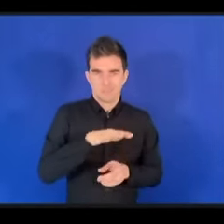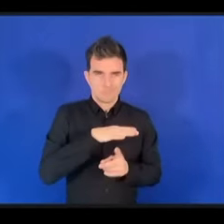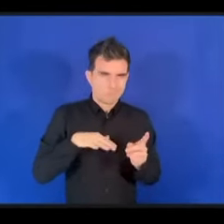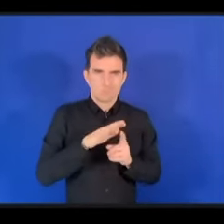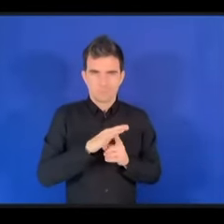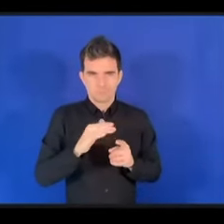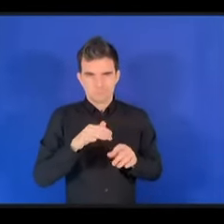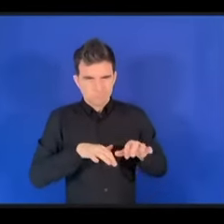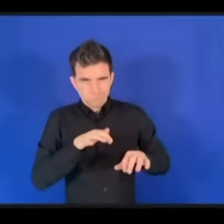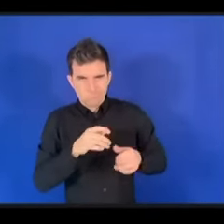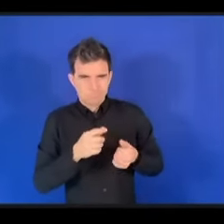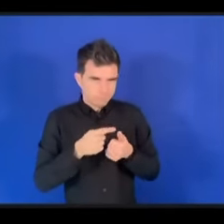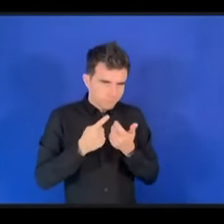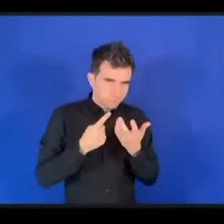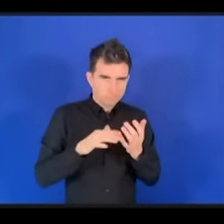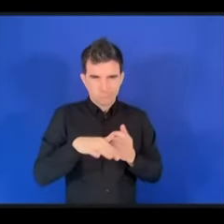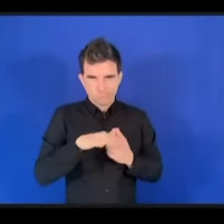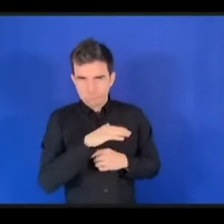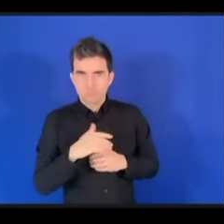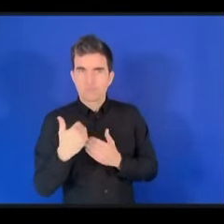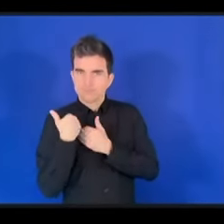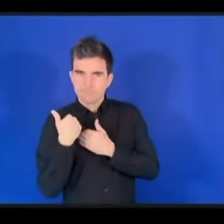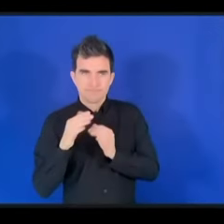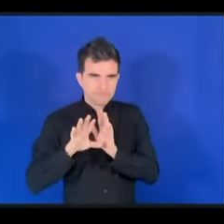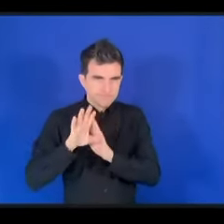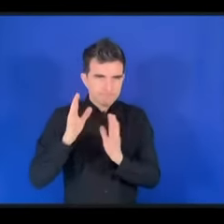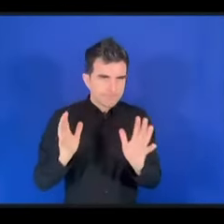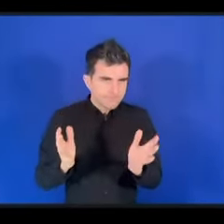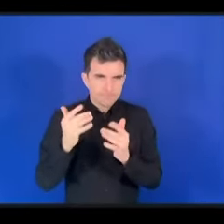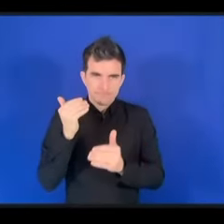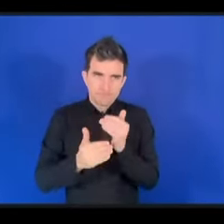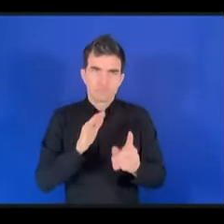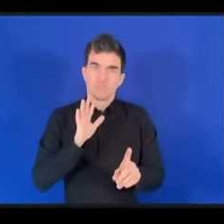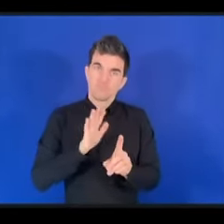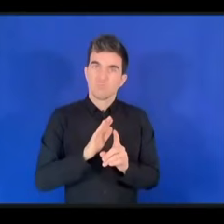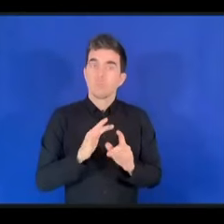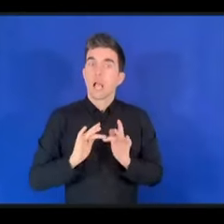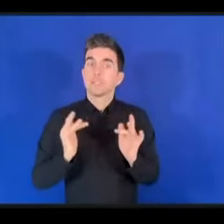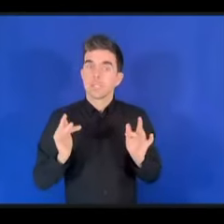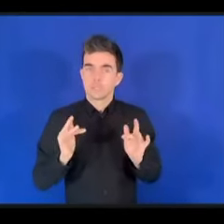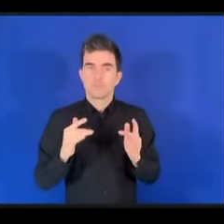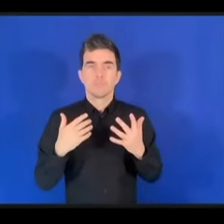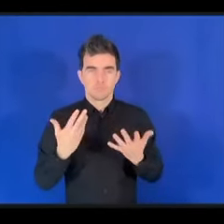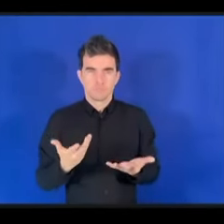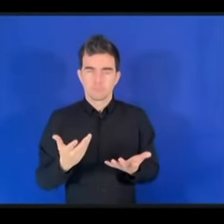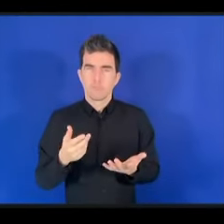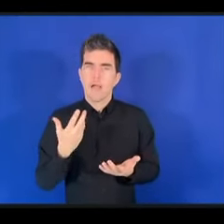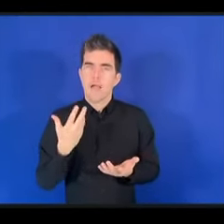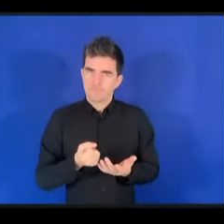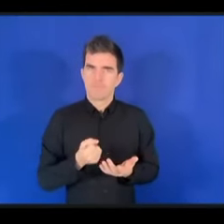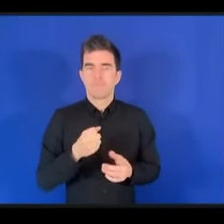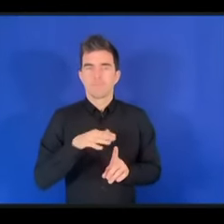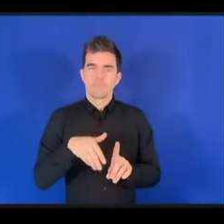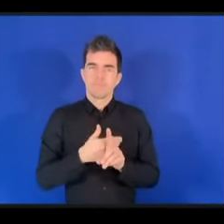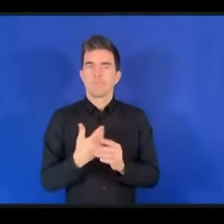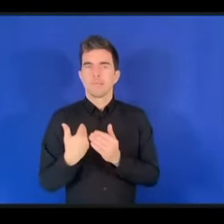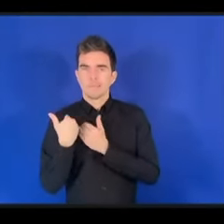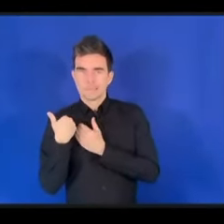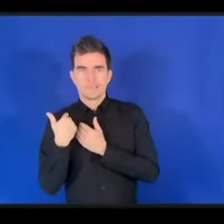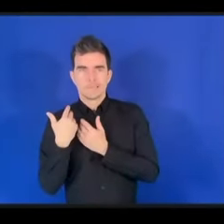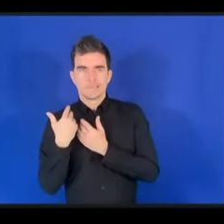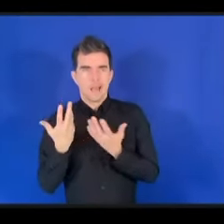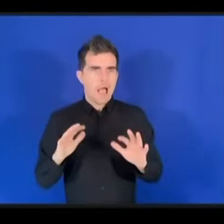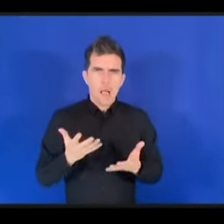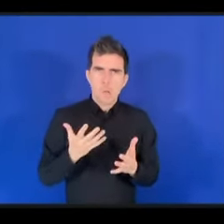an obligation to steward internet number resources, protocol development, unique identifiers management,